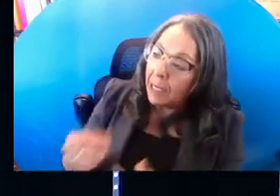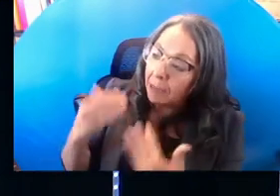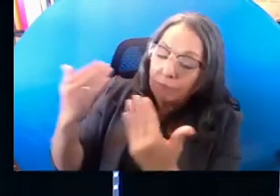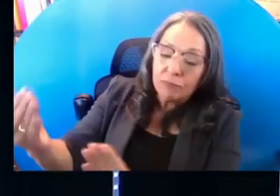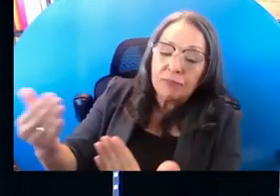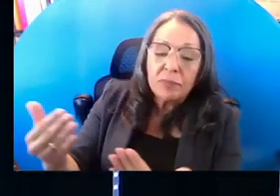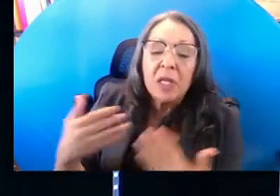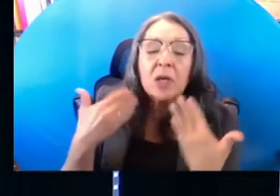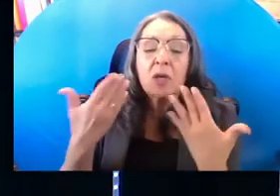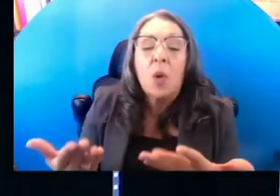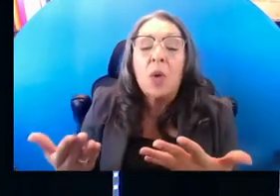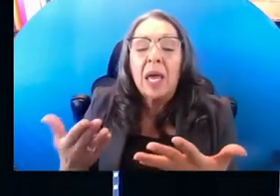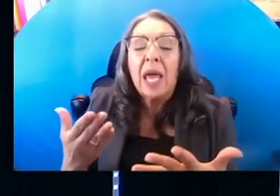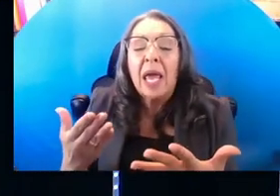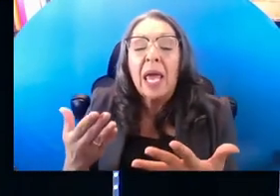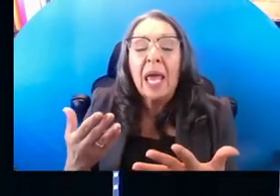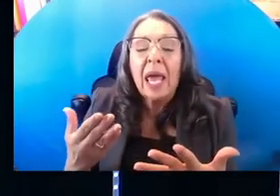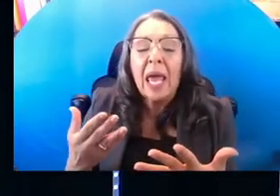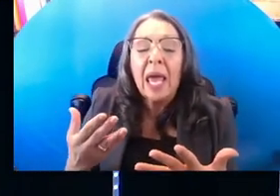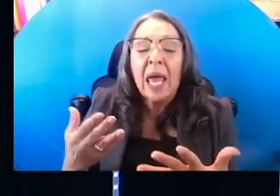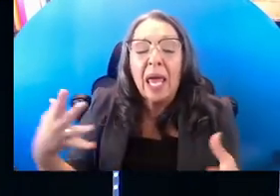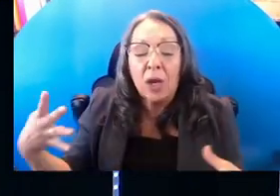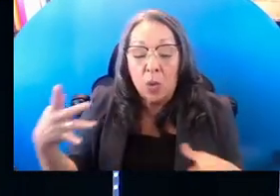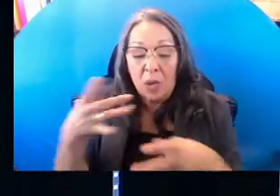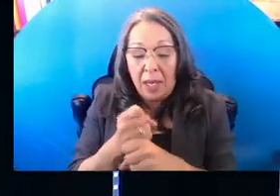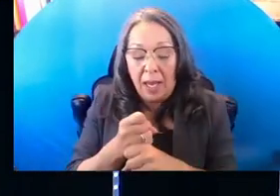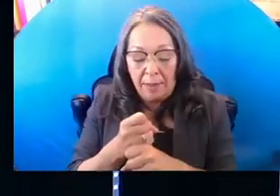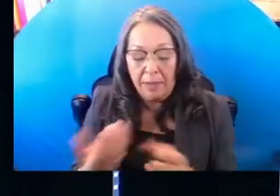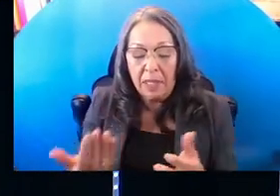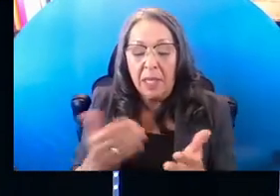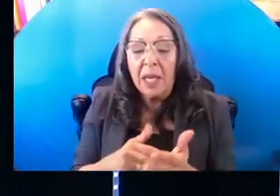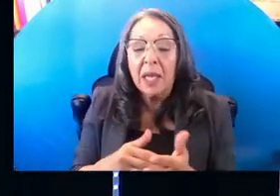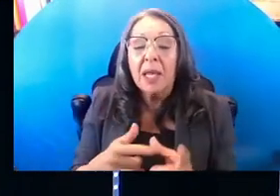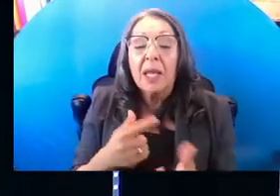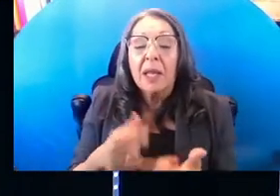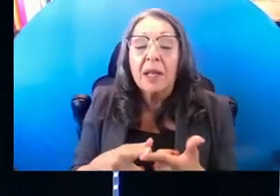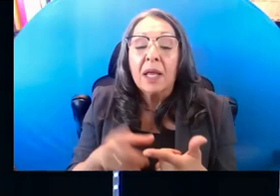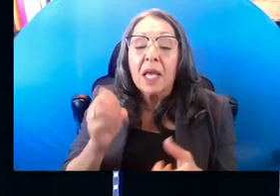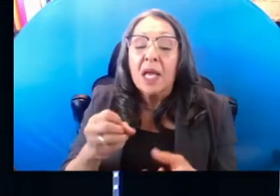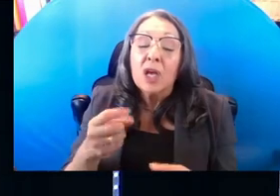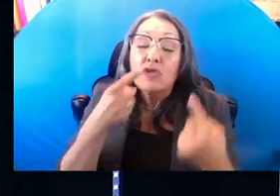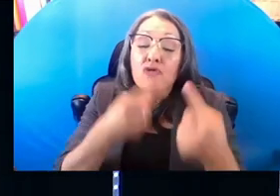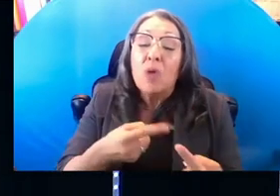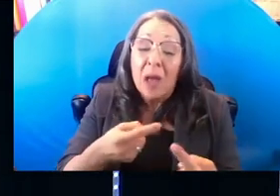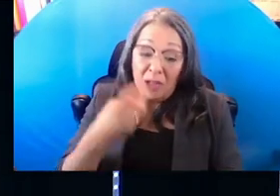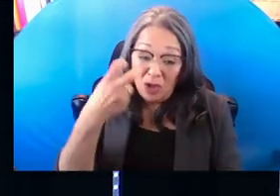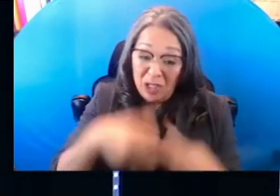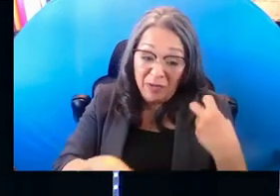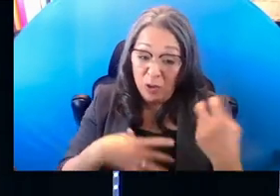Let's recap, okay, real quick. Trials are hard and we don't like them. Amen.